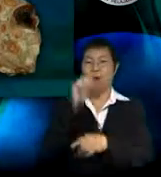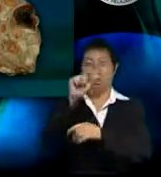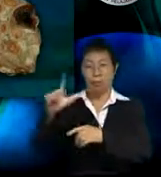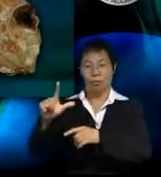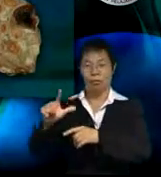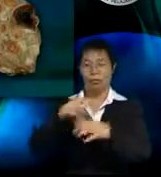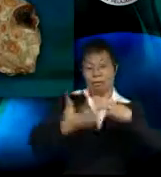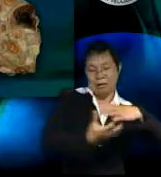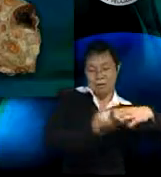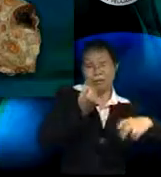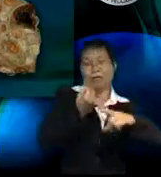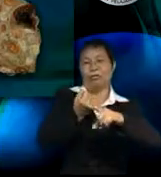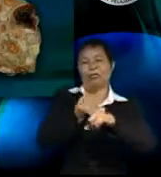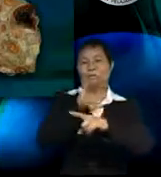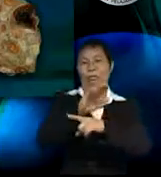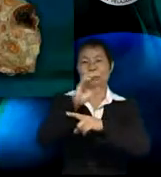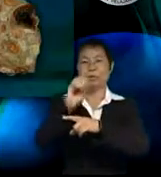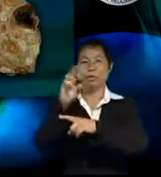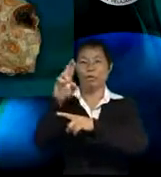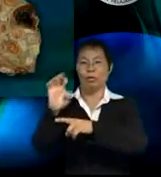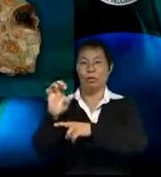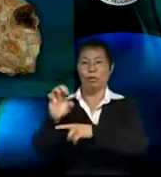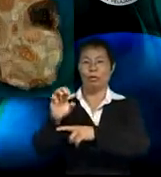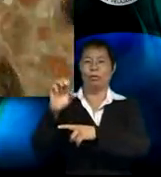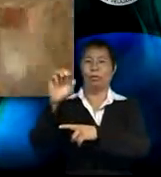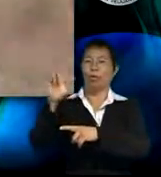Aluminum is extracted from its ore, bauxite.